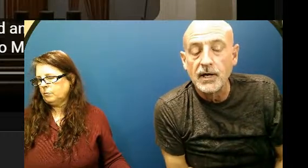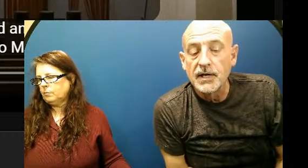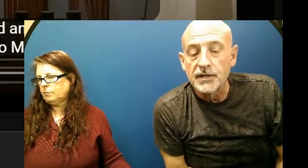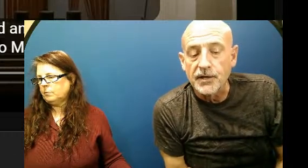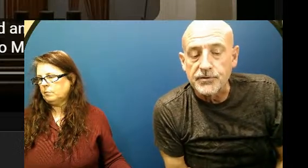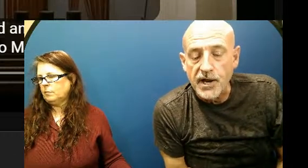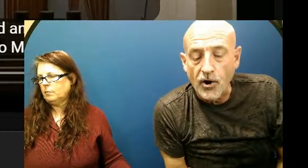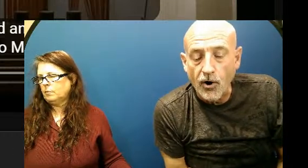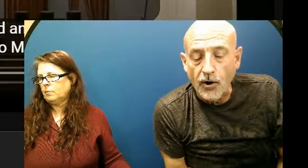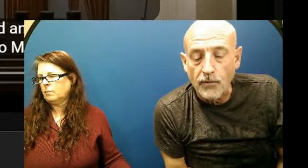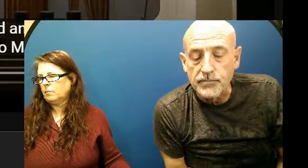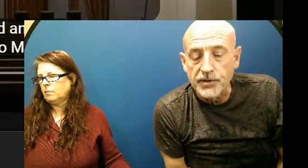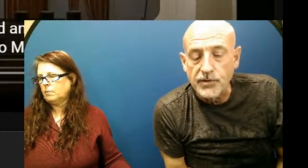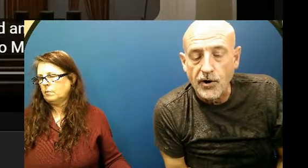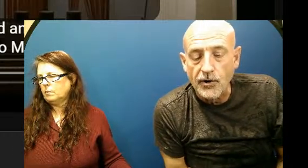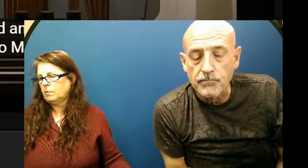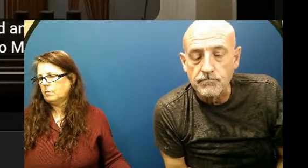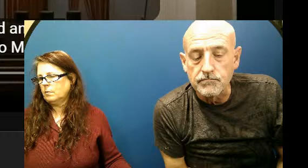world that